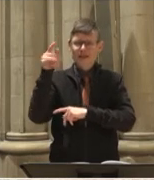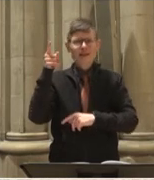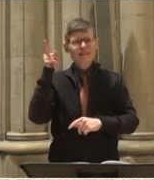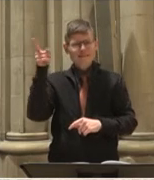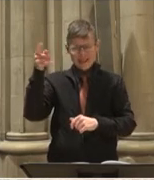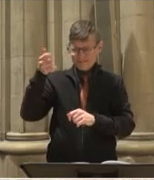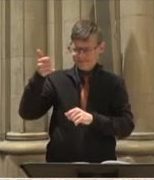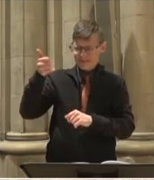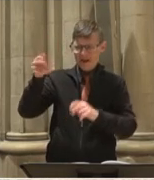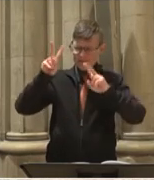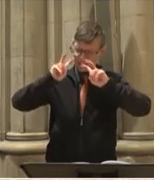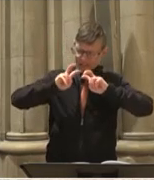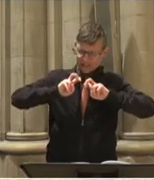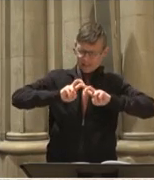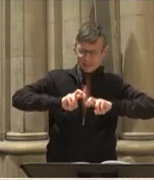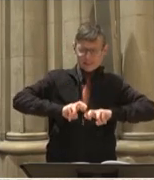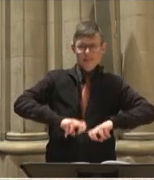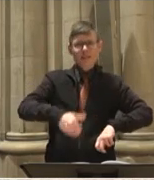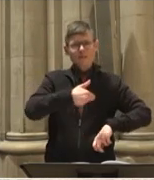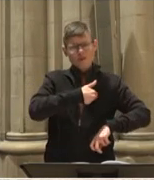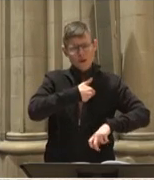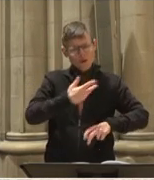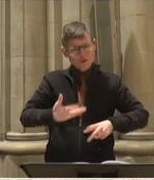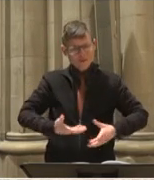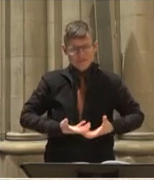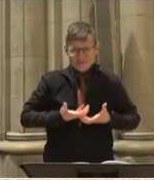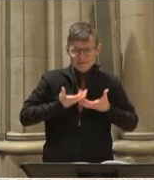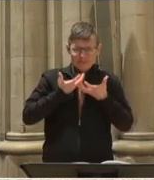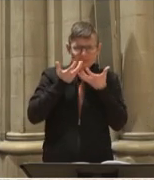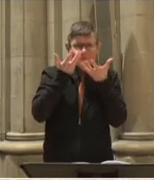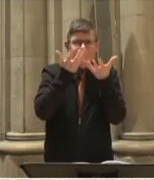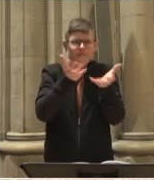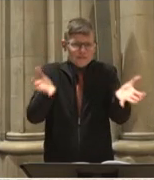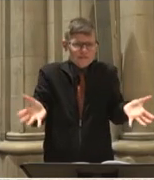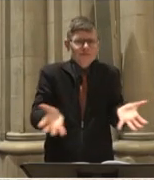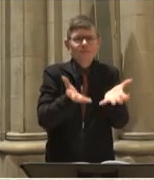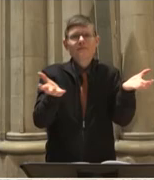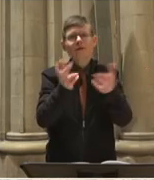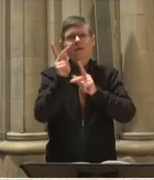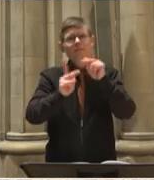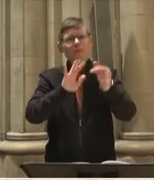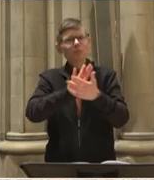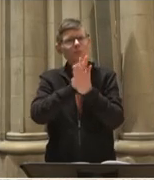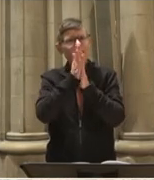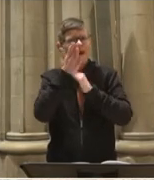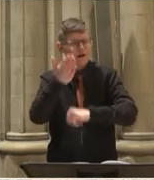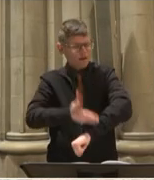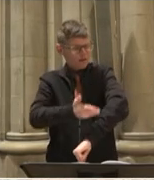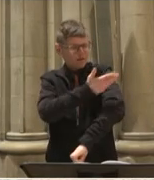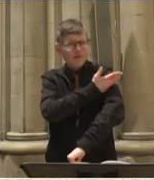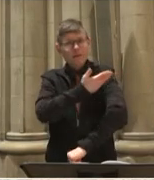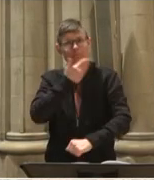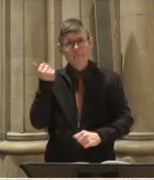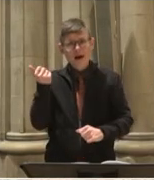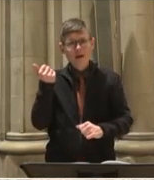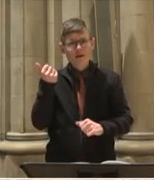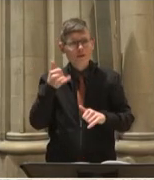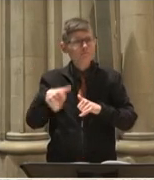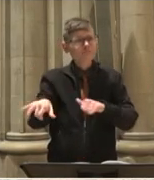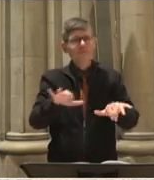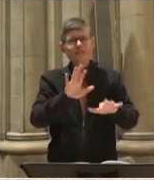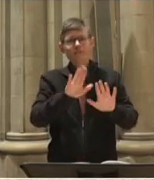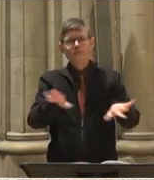their souls to move others to become the best of who God created them to be as children of